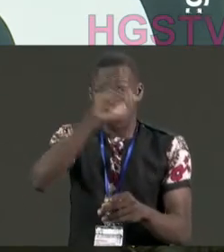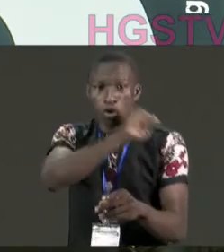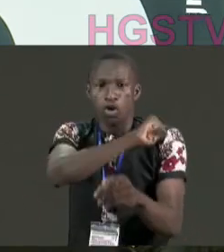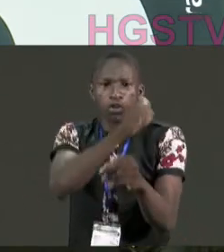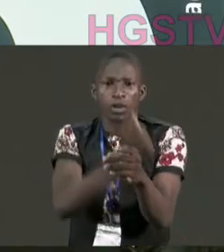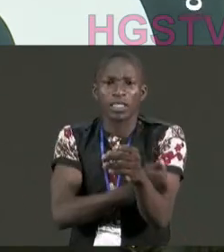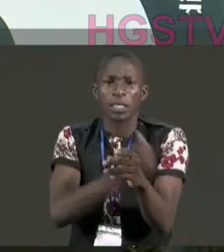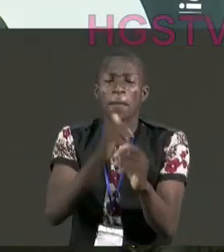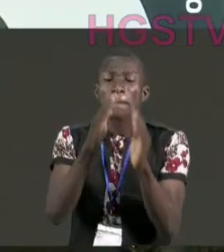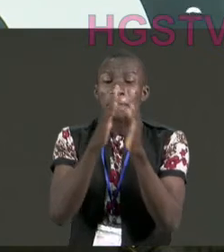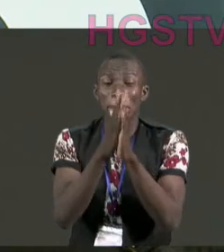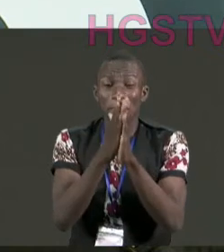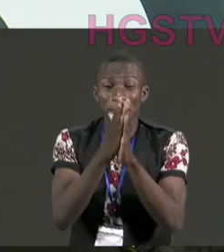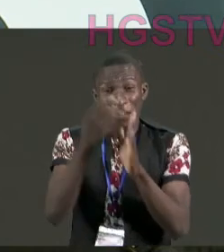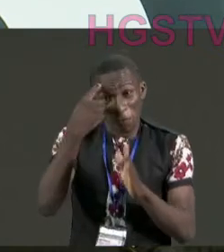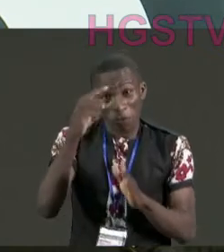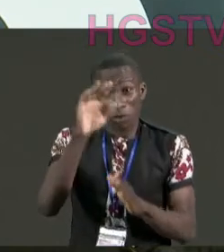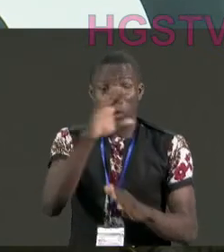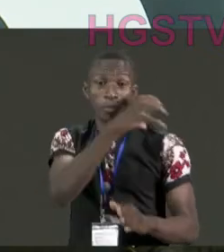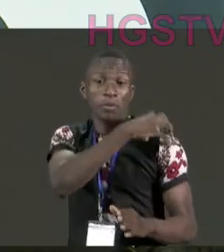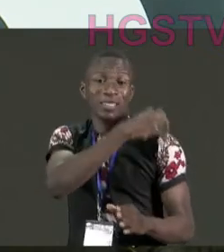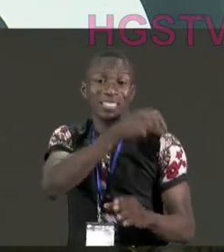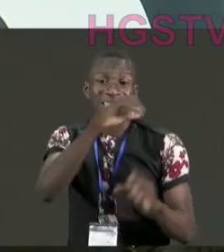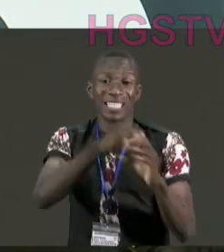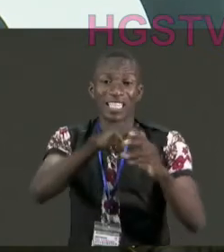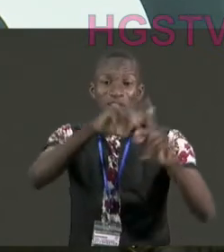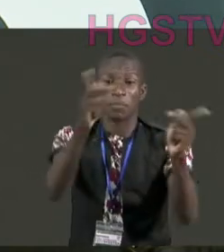your bosses in your place of work.